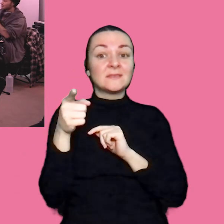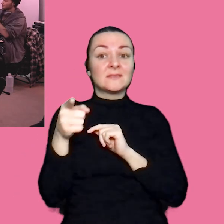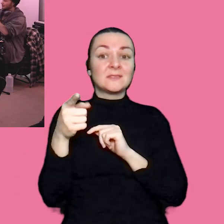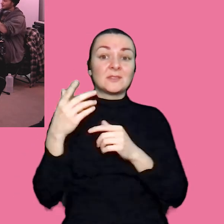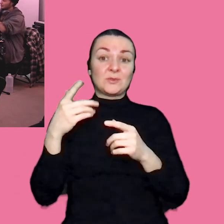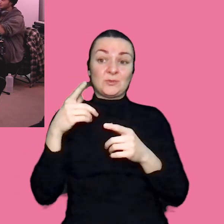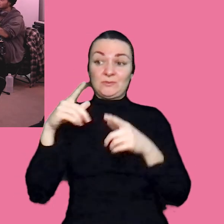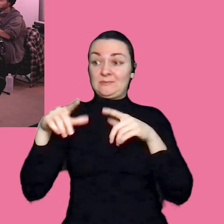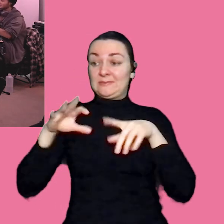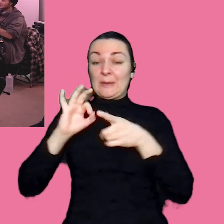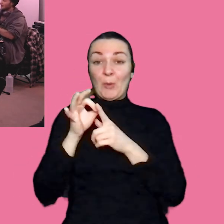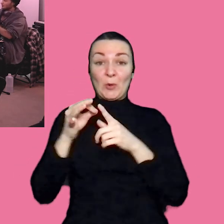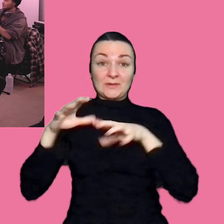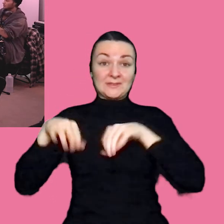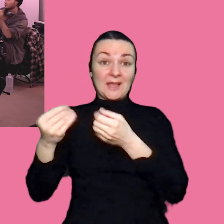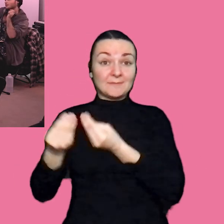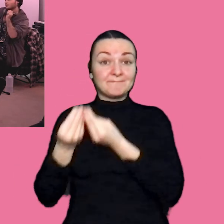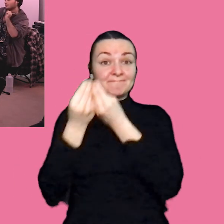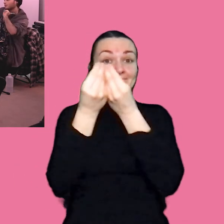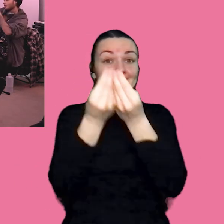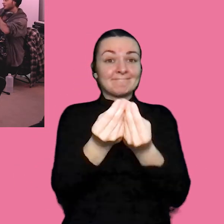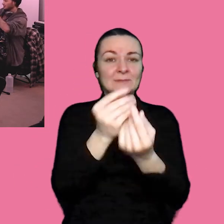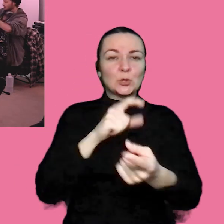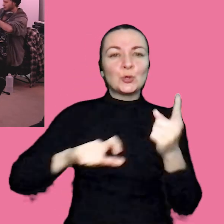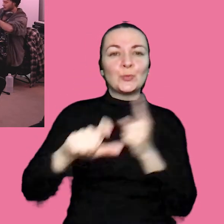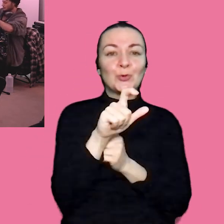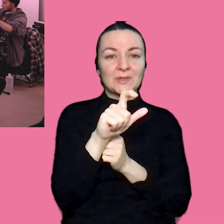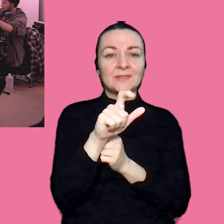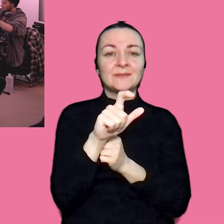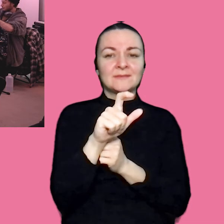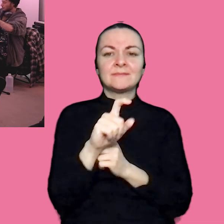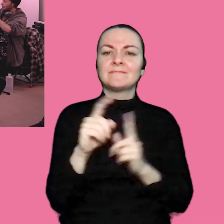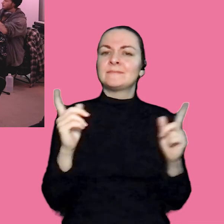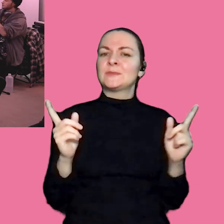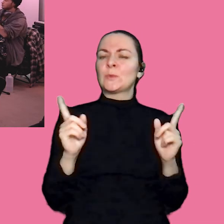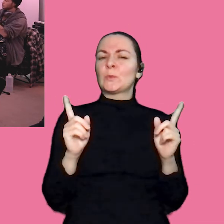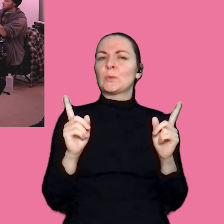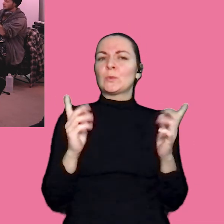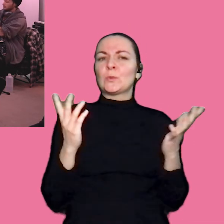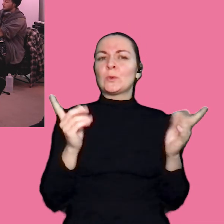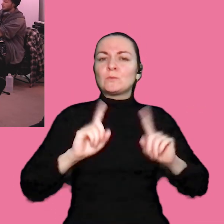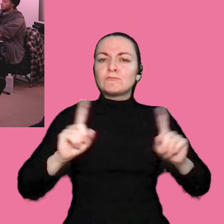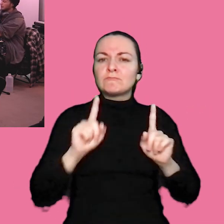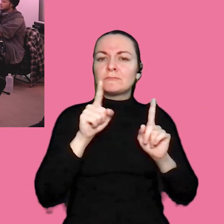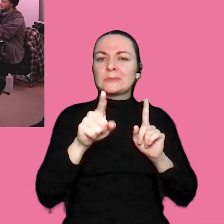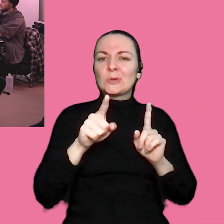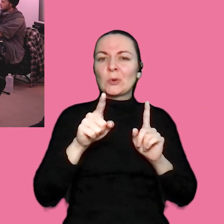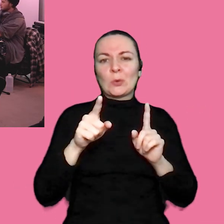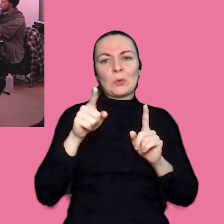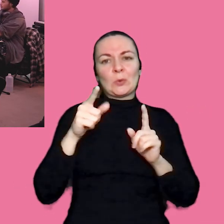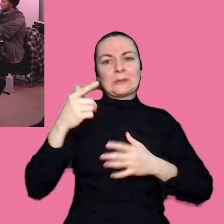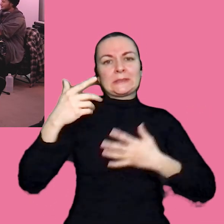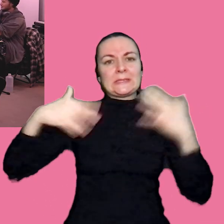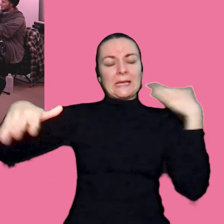points to communities. So what are the stories that made the climate accessible